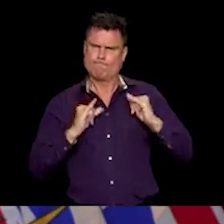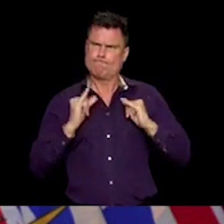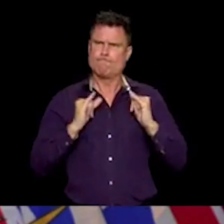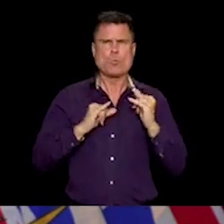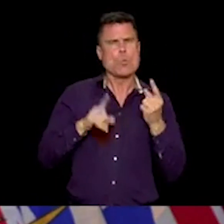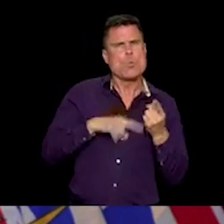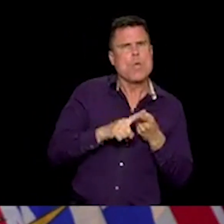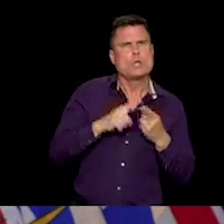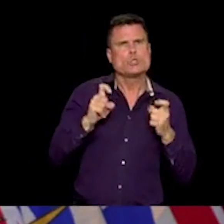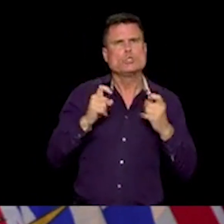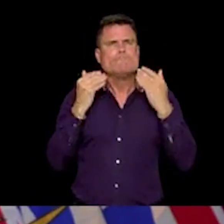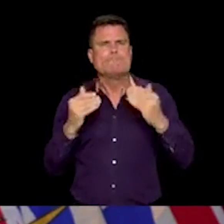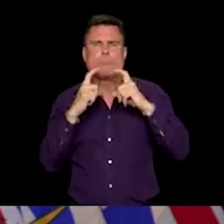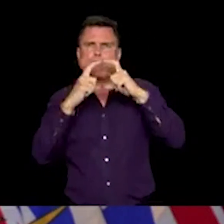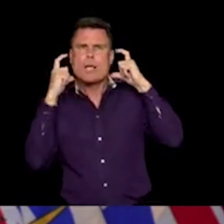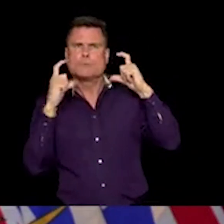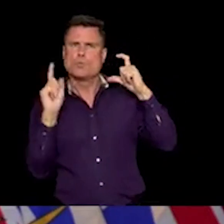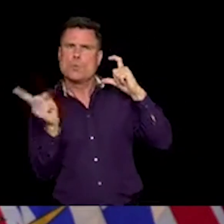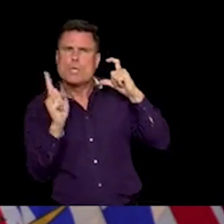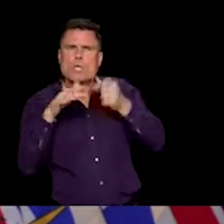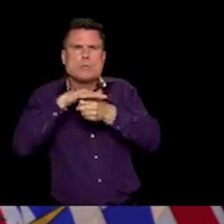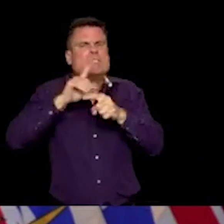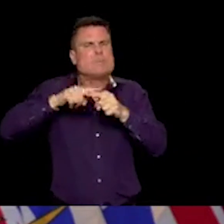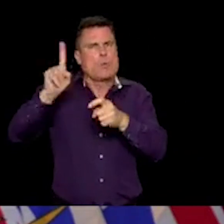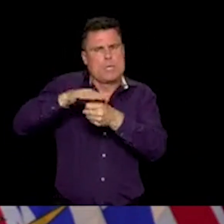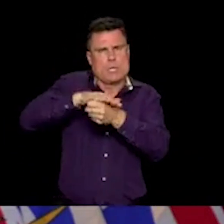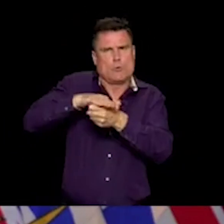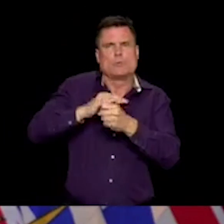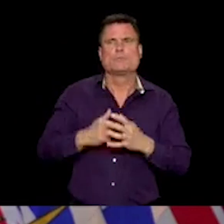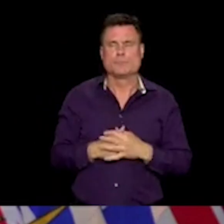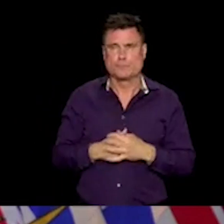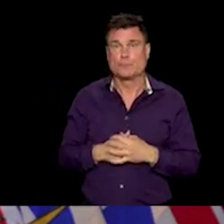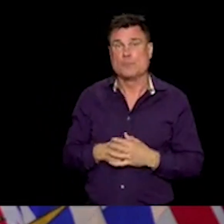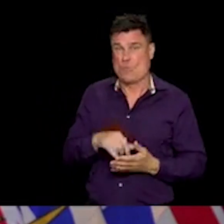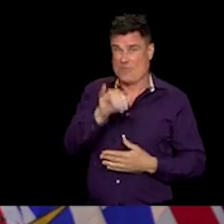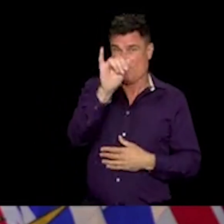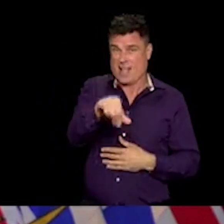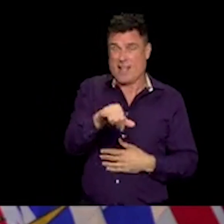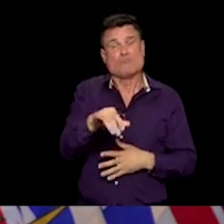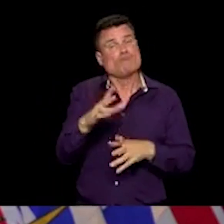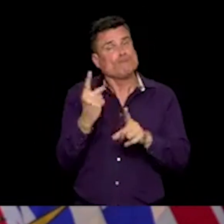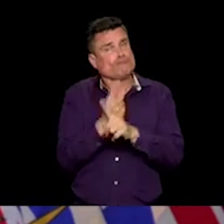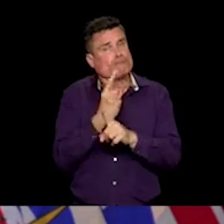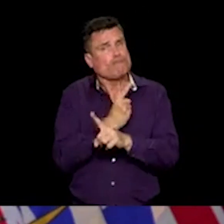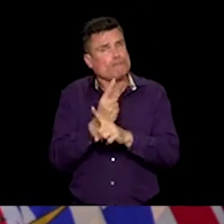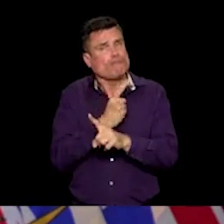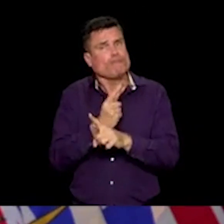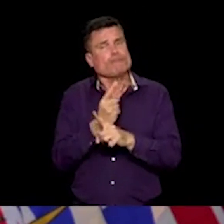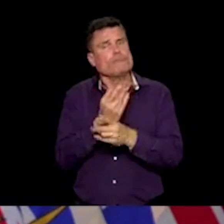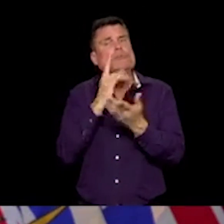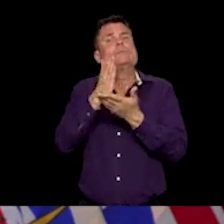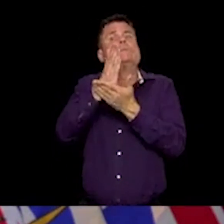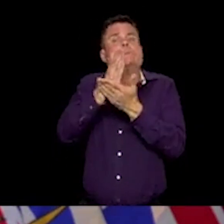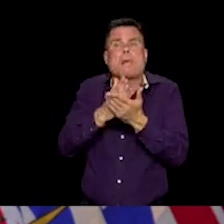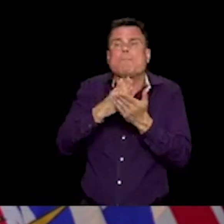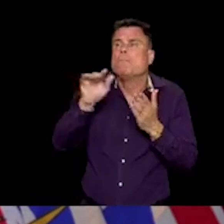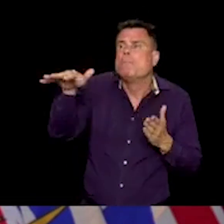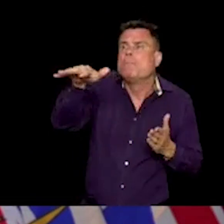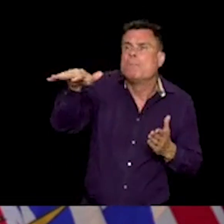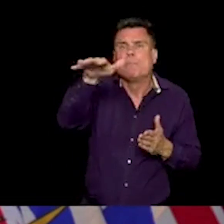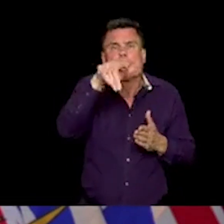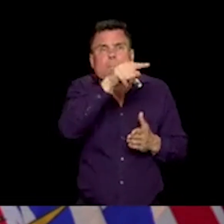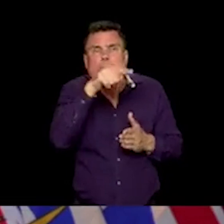important additional layer is on settings like public transit, where you may not be able to always maintain that distance, or